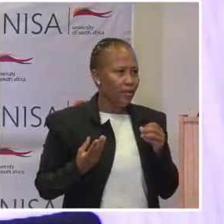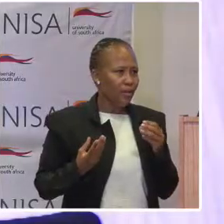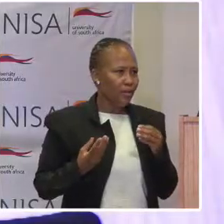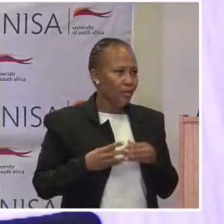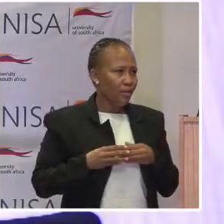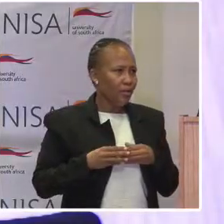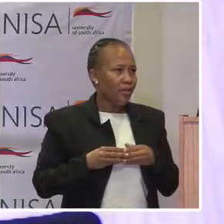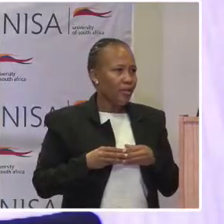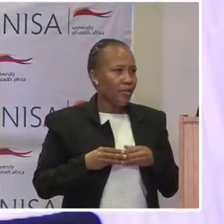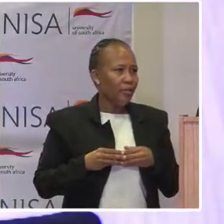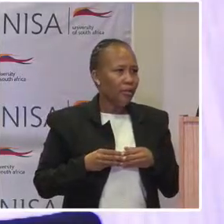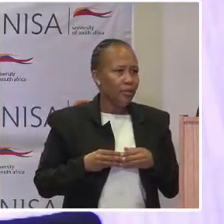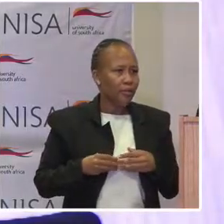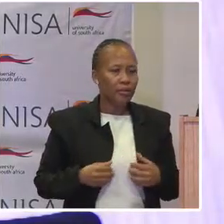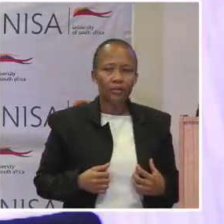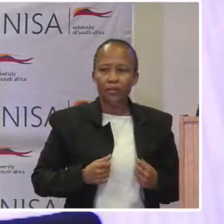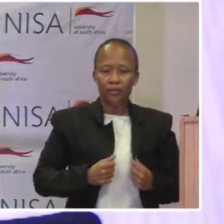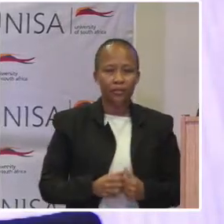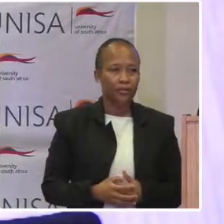Okay.